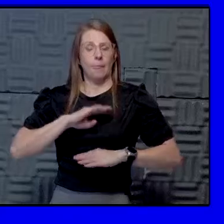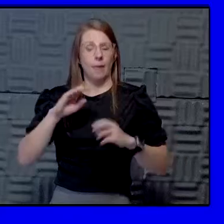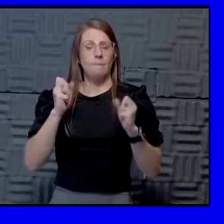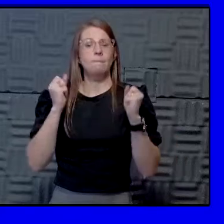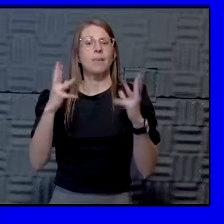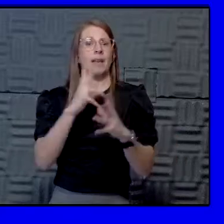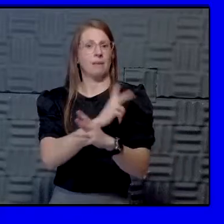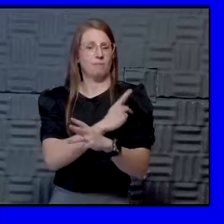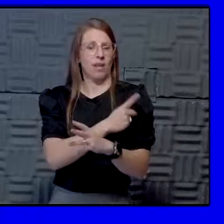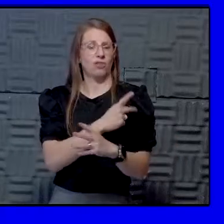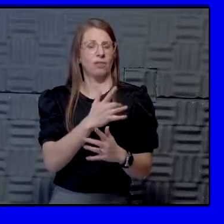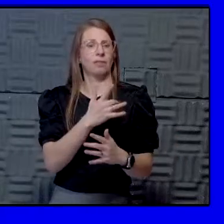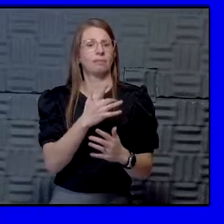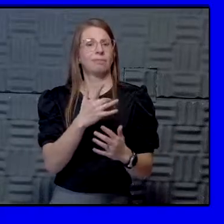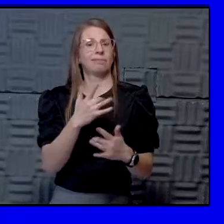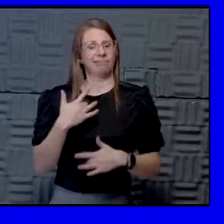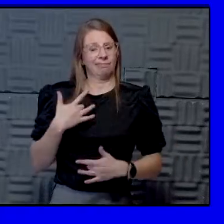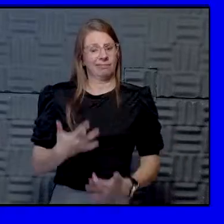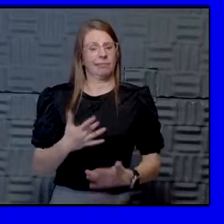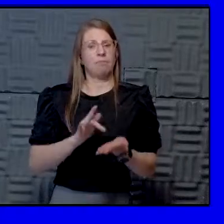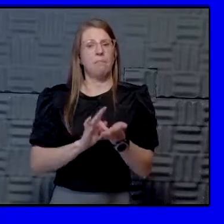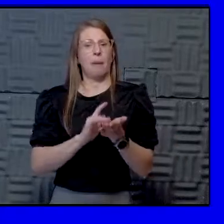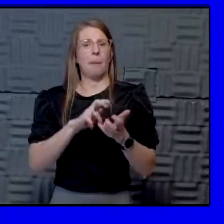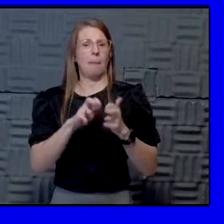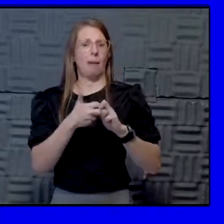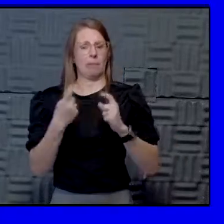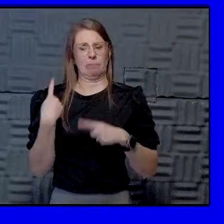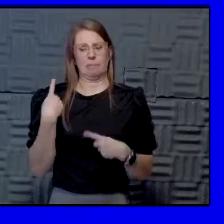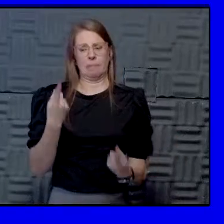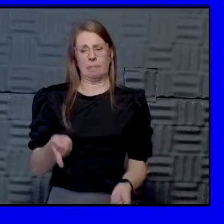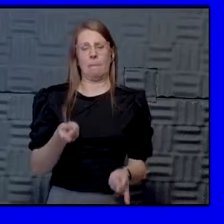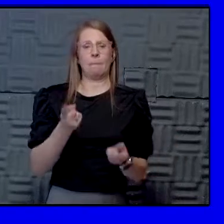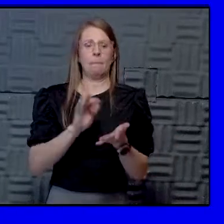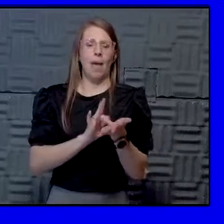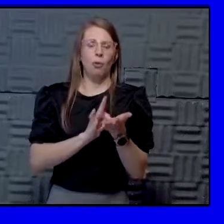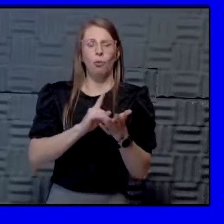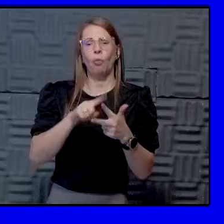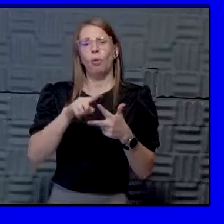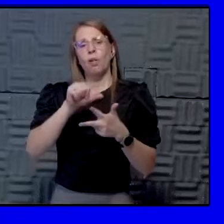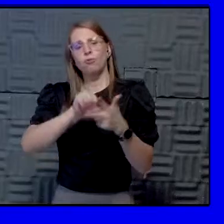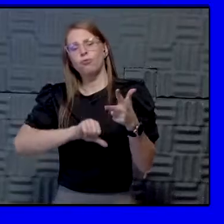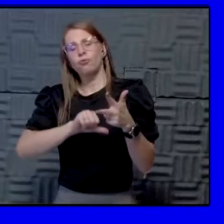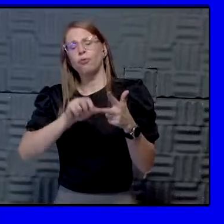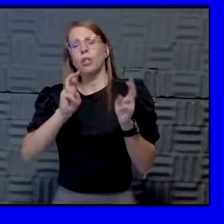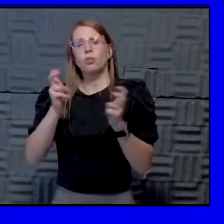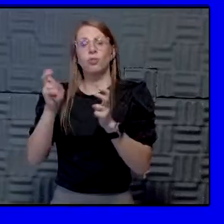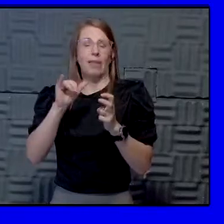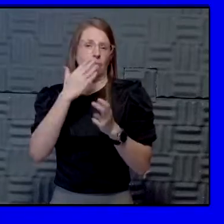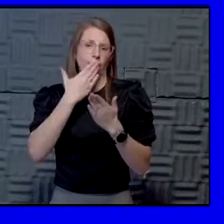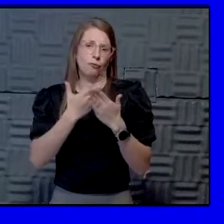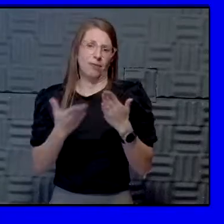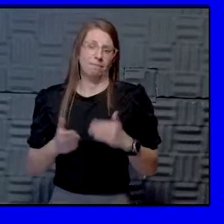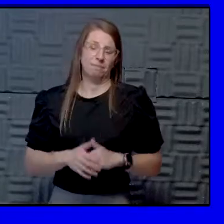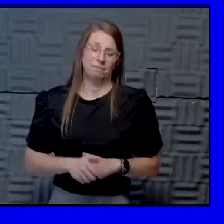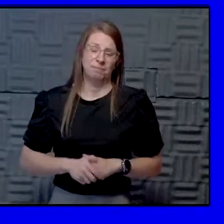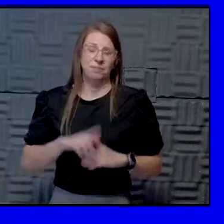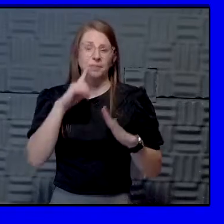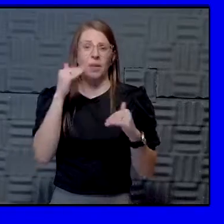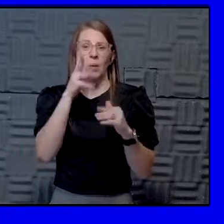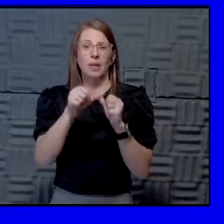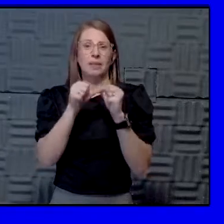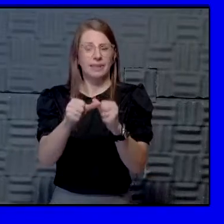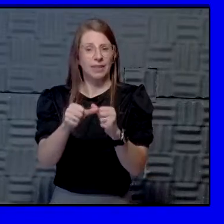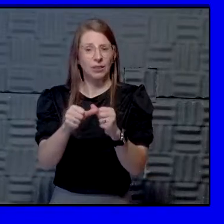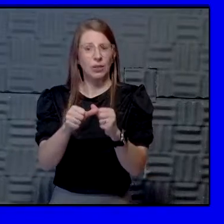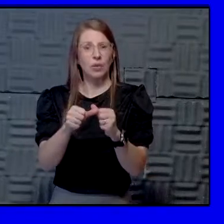is typical medical problems that we've seen, medical surgical issues, and that's a good thing. So hopefully we will continue to